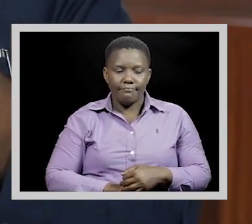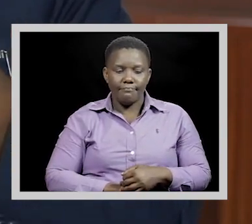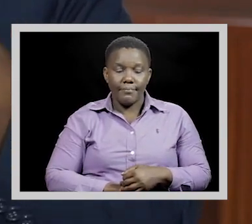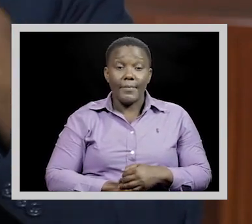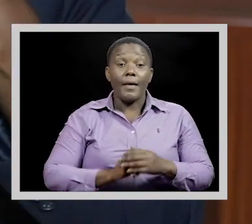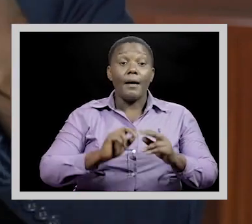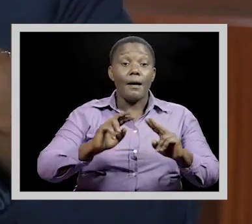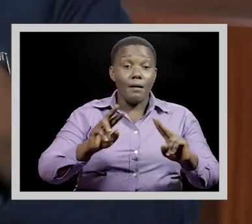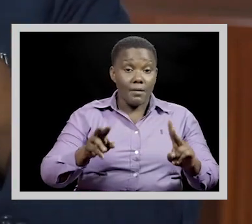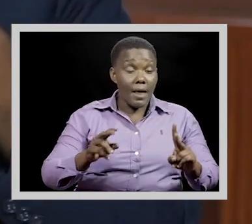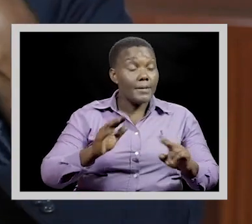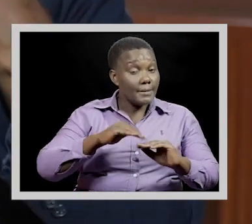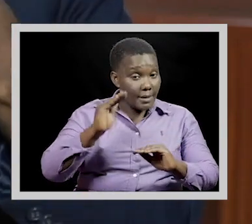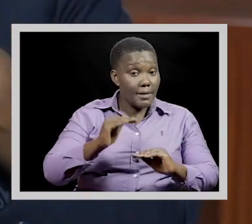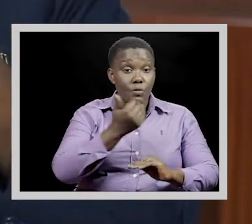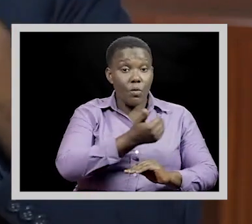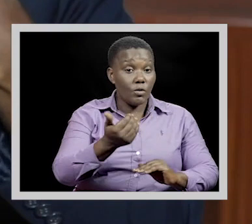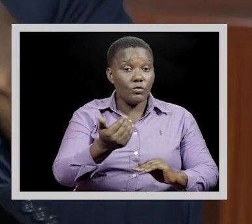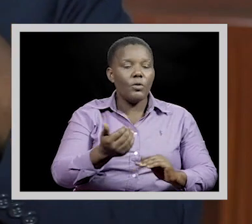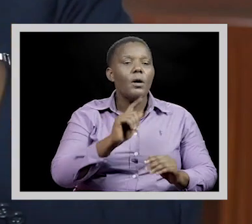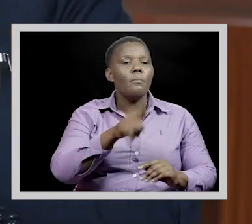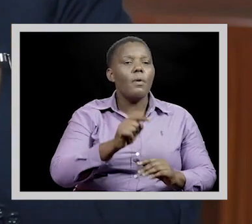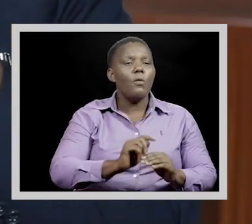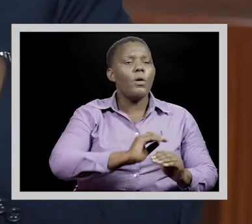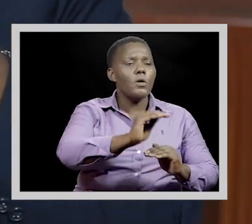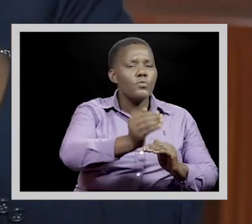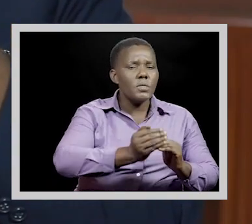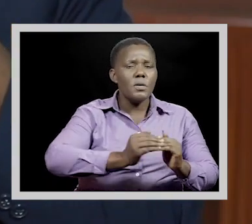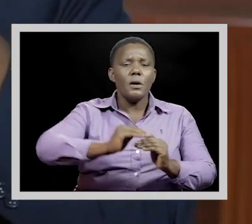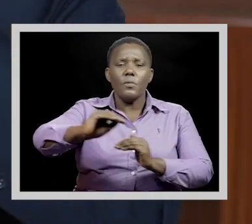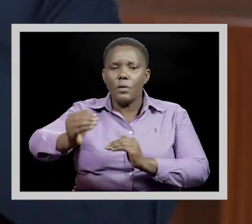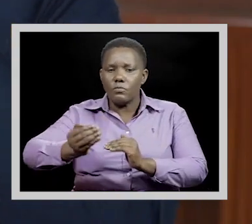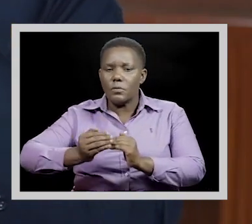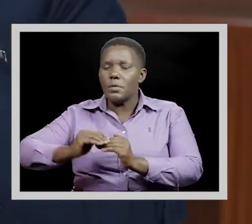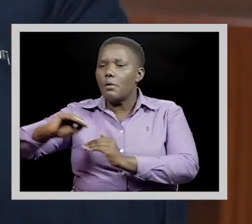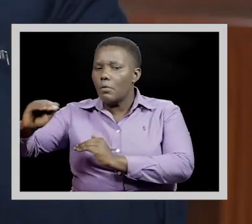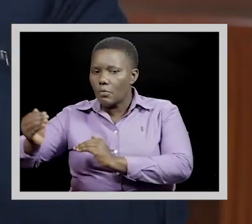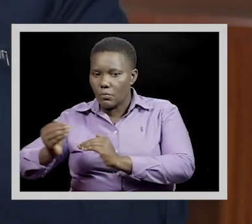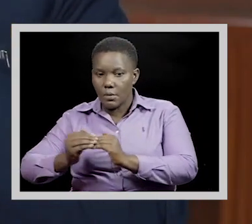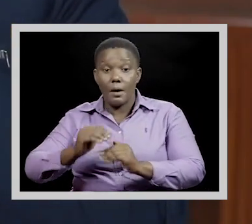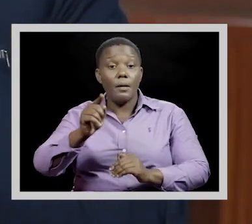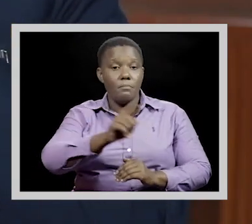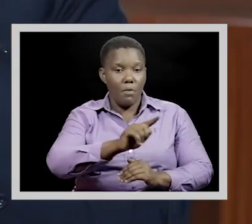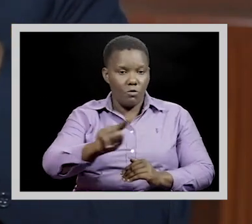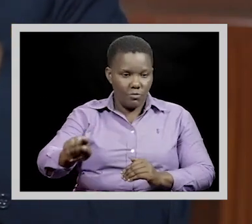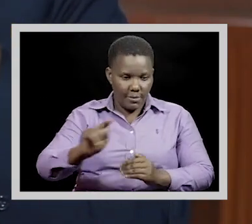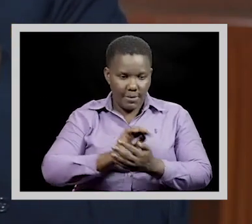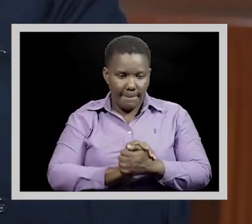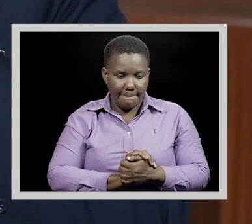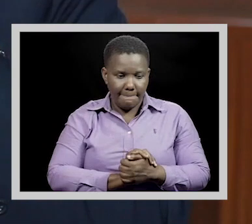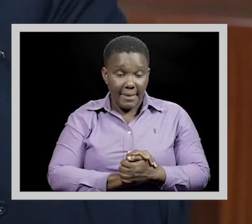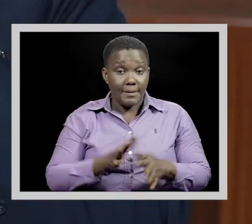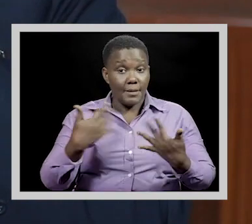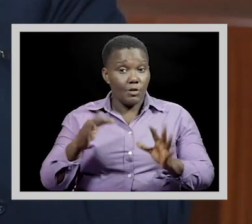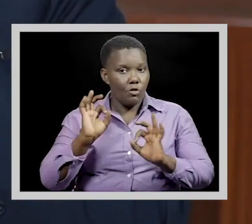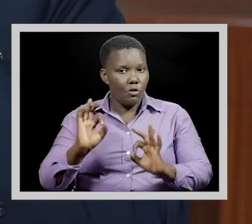who is a persistent offender and has committed several offenses, and therefore doing so would be at